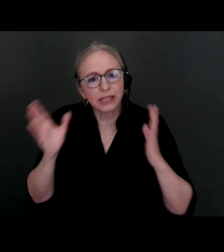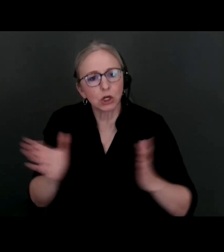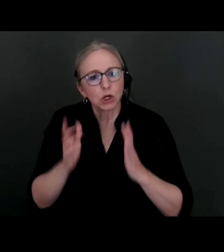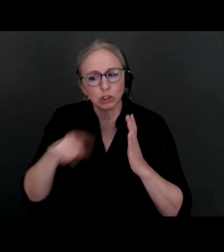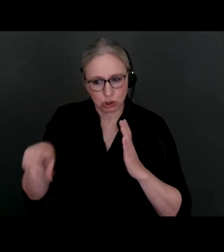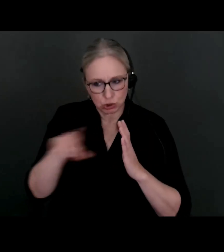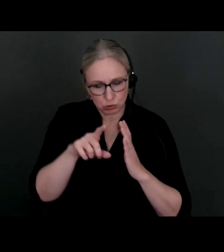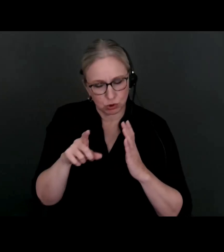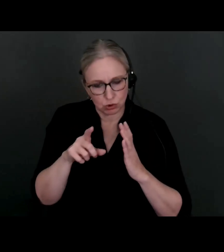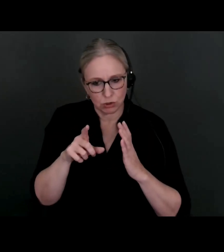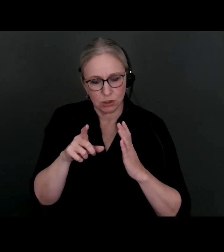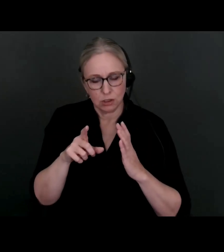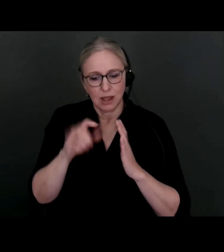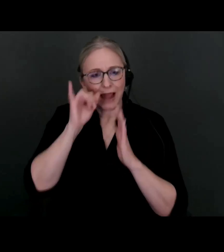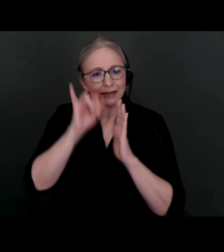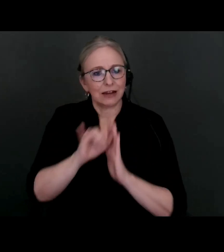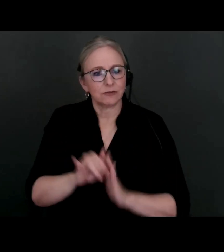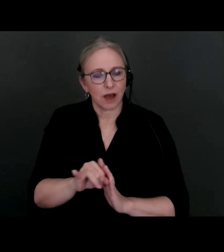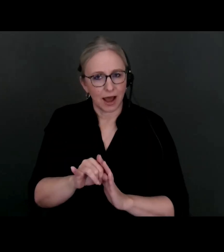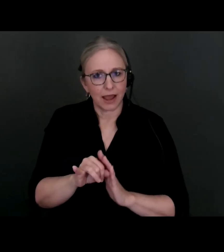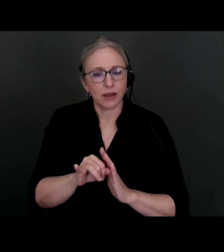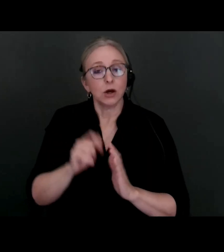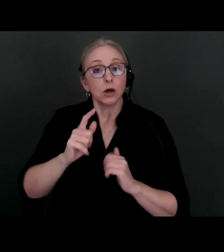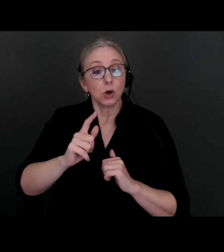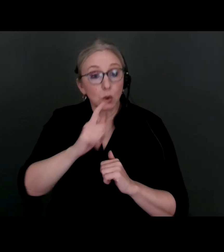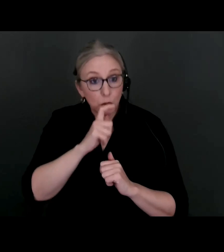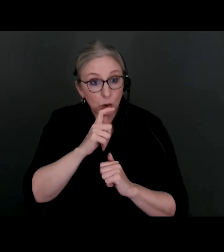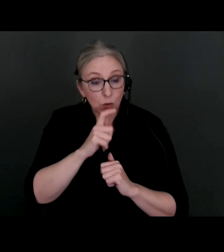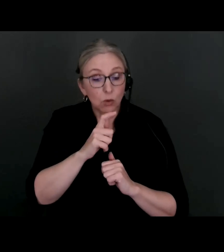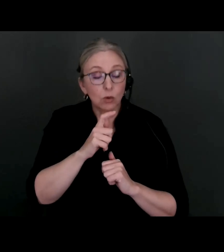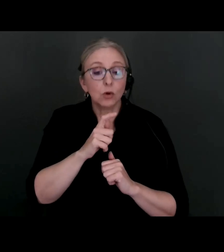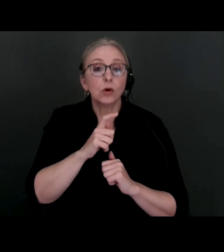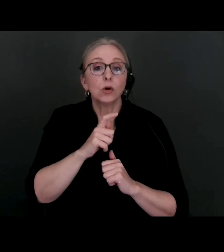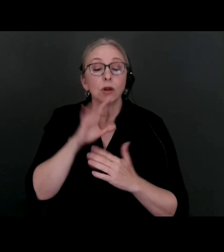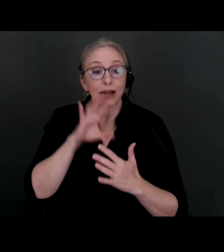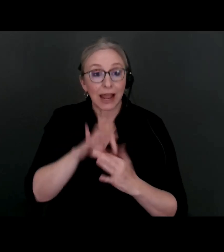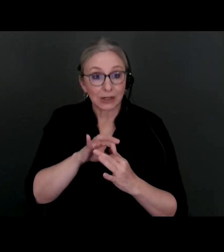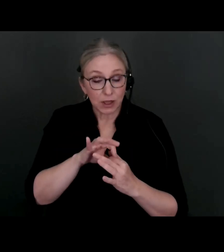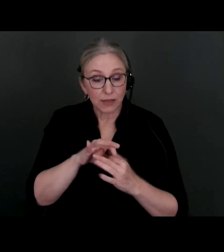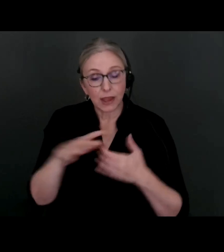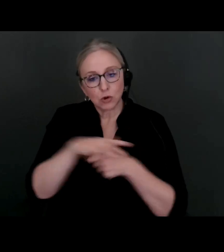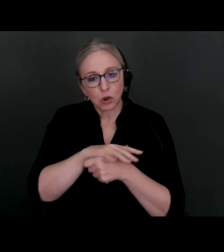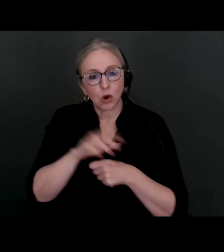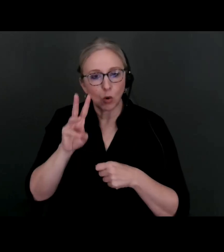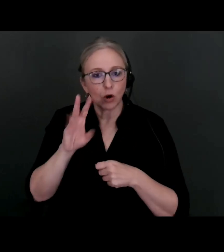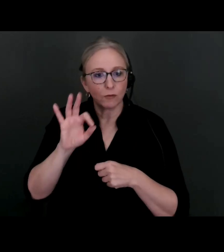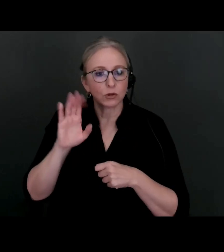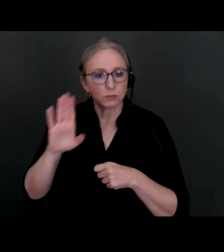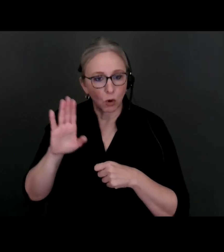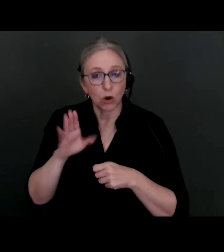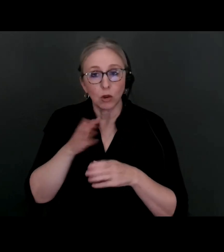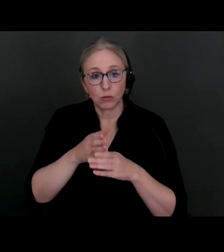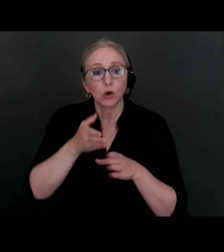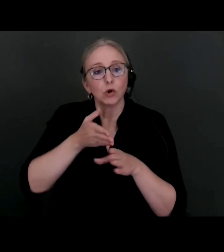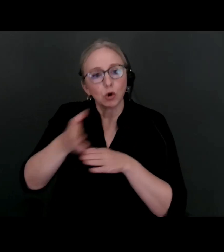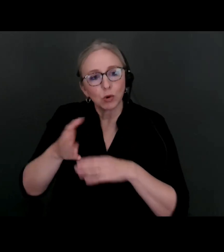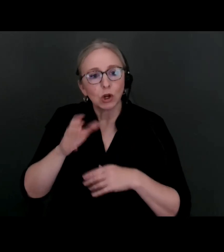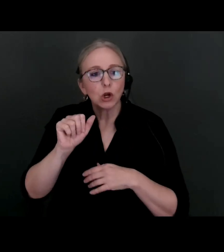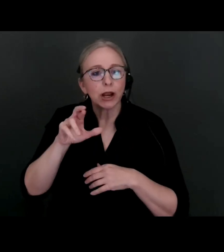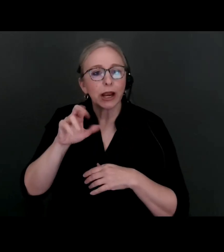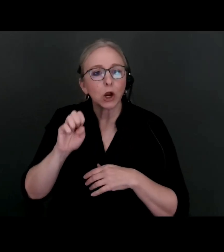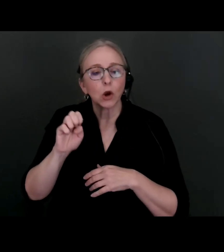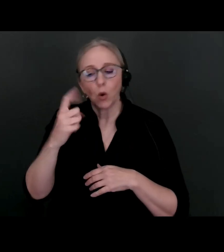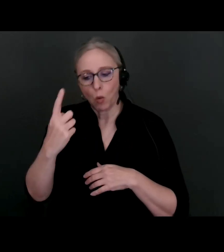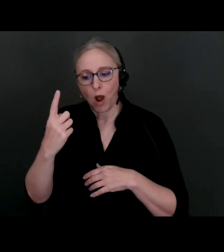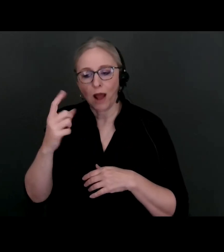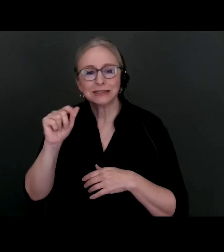to, you can identify who to connect with at your local workforce board area through careeronestop.gov,